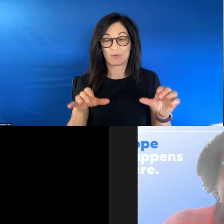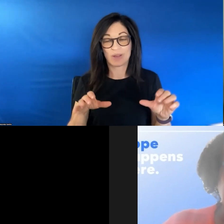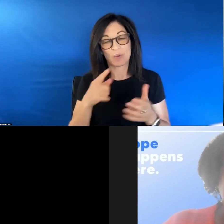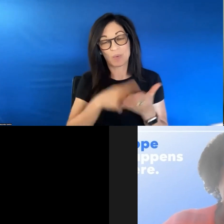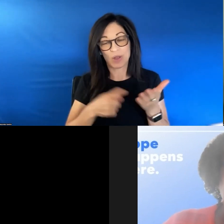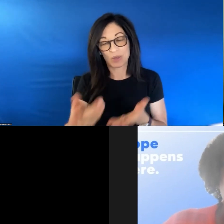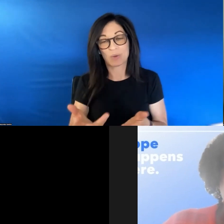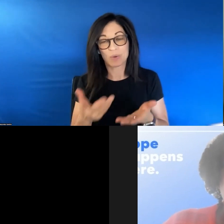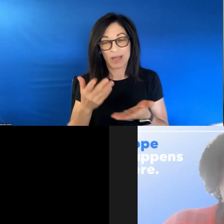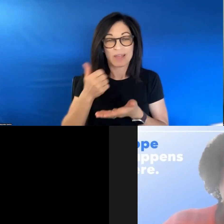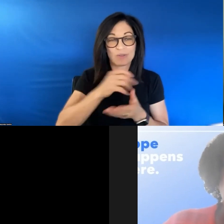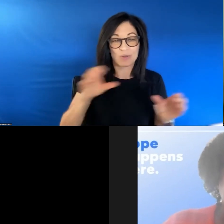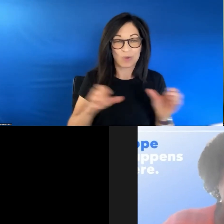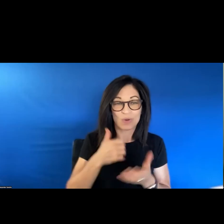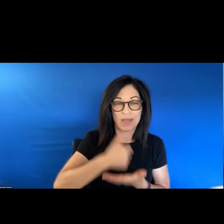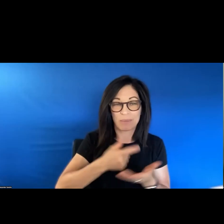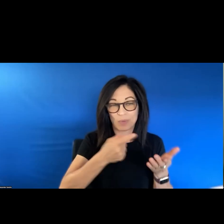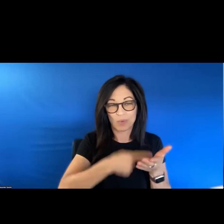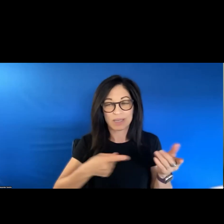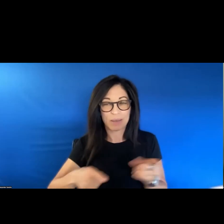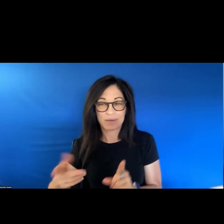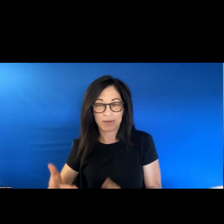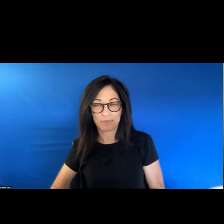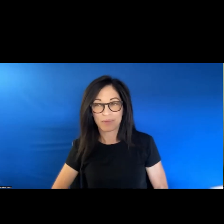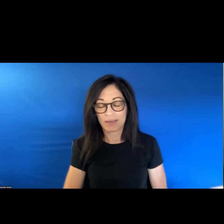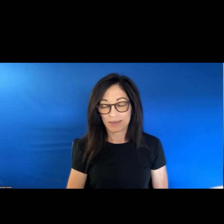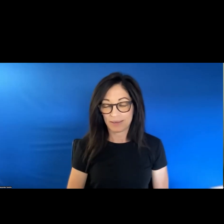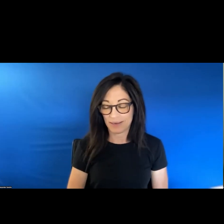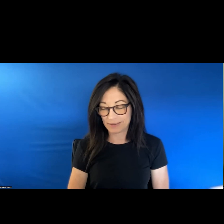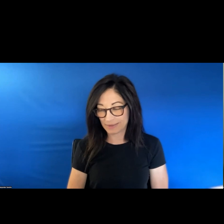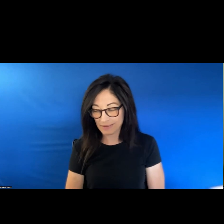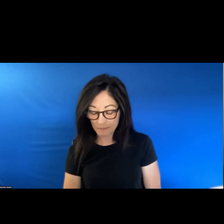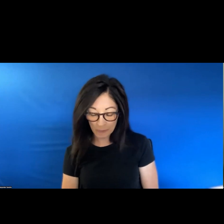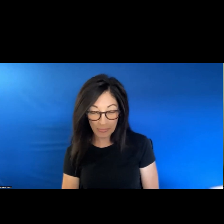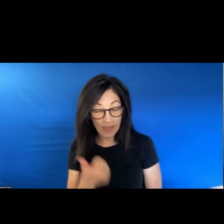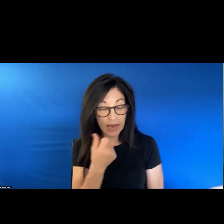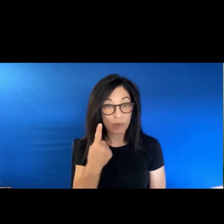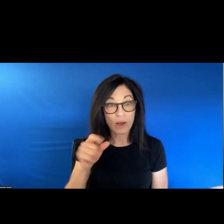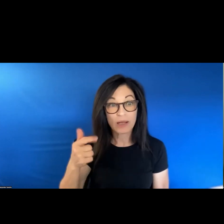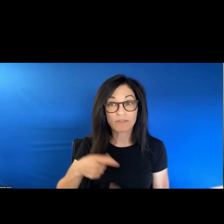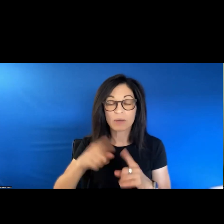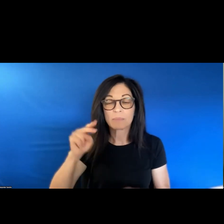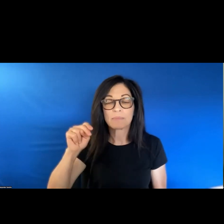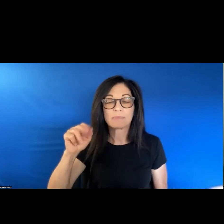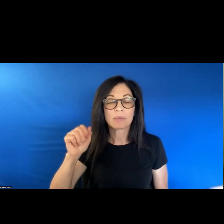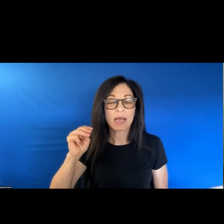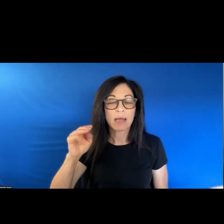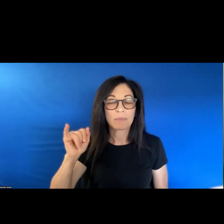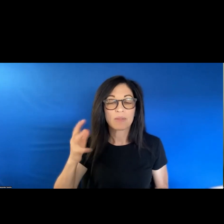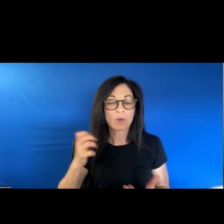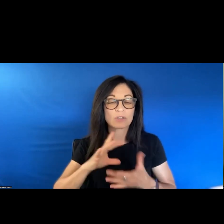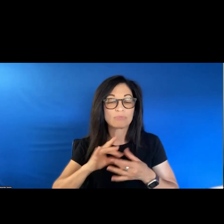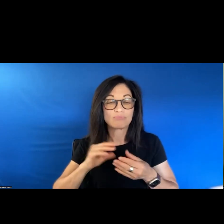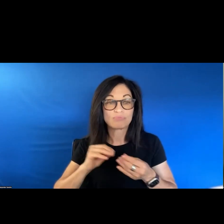what is happening here. Do we have someone from NAMI that would like to just make a brief comment?